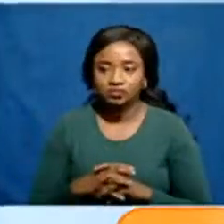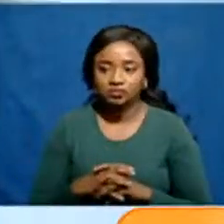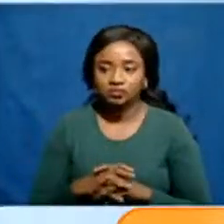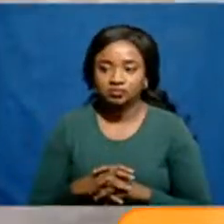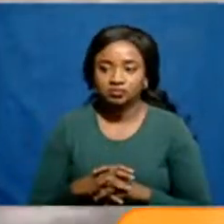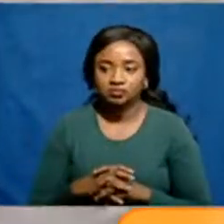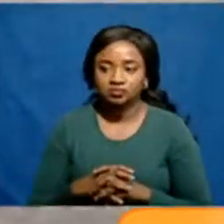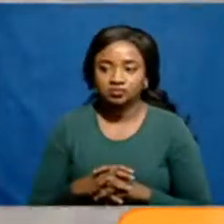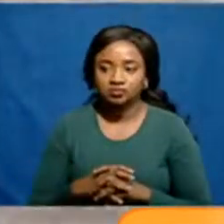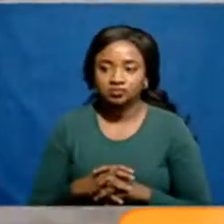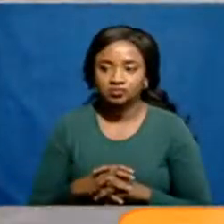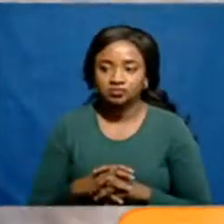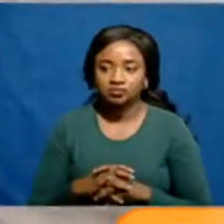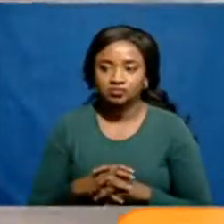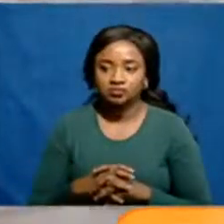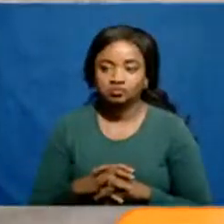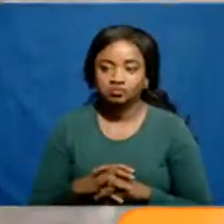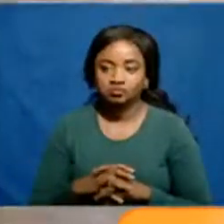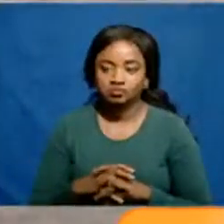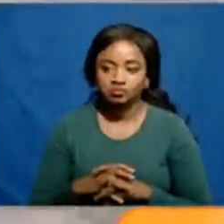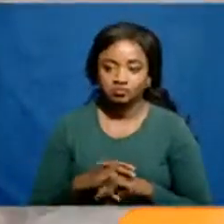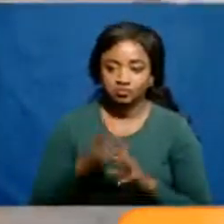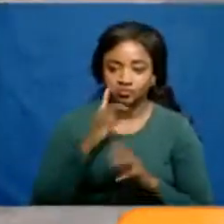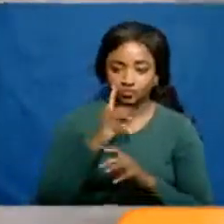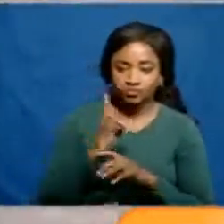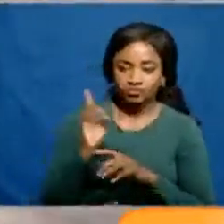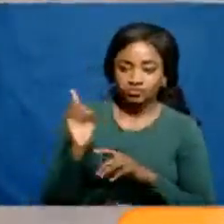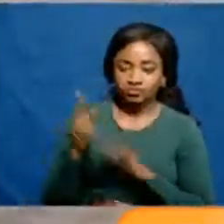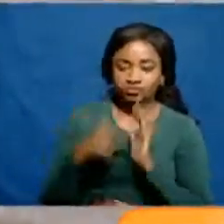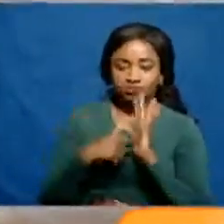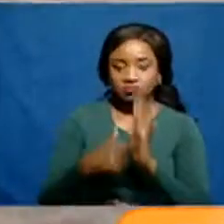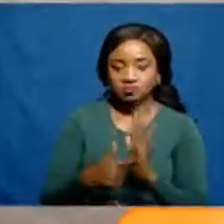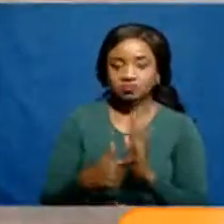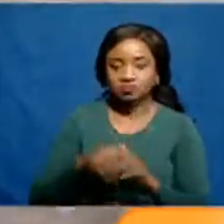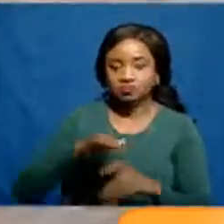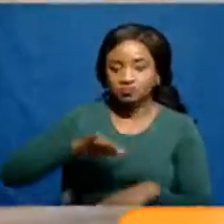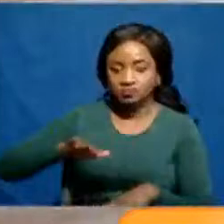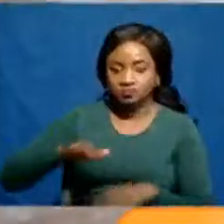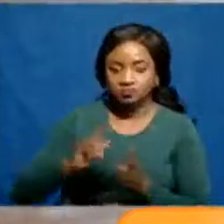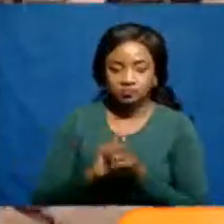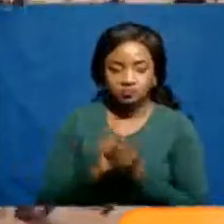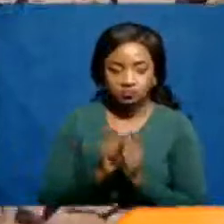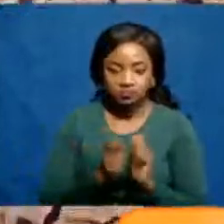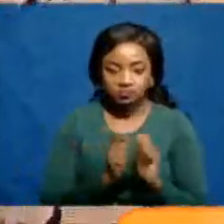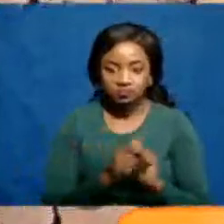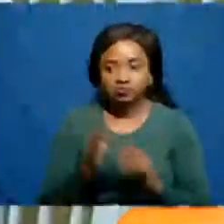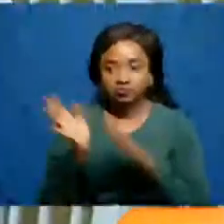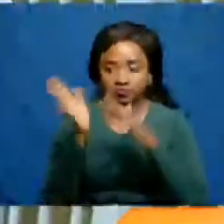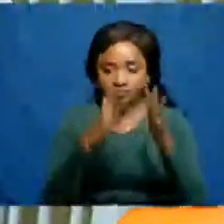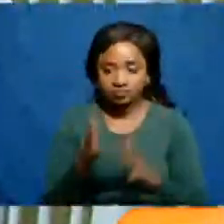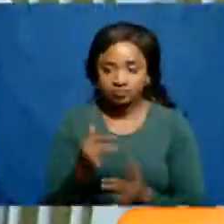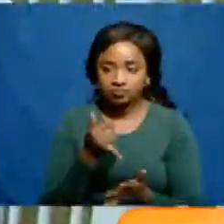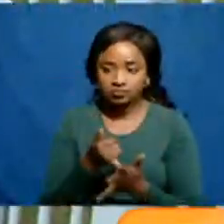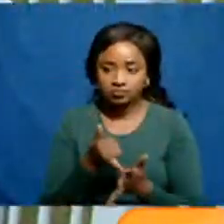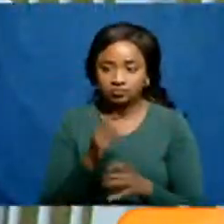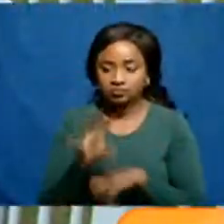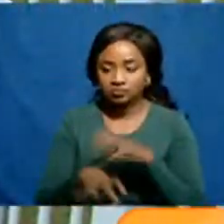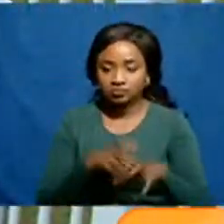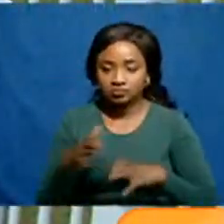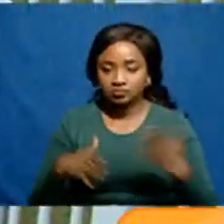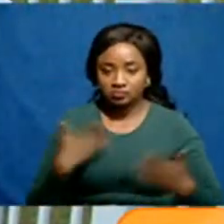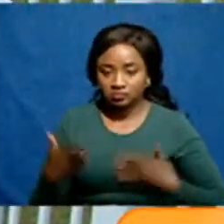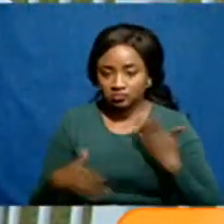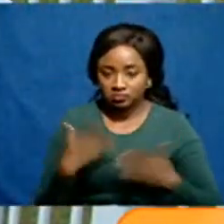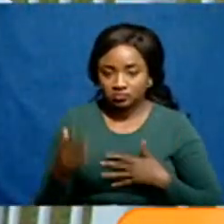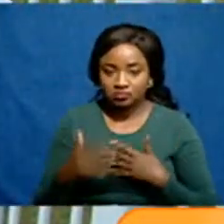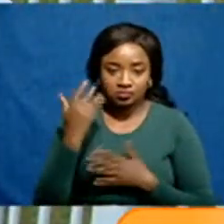Traditional indicators among African communities that symbolize an impending change in the weather include animal behavior,